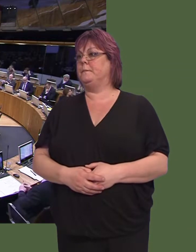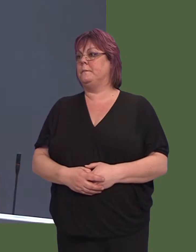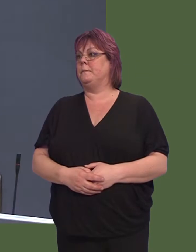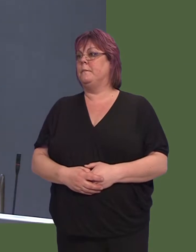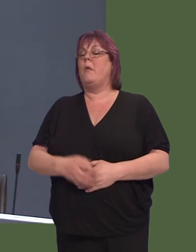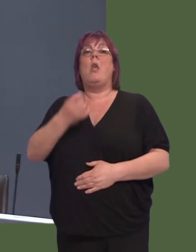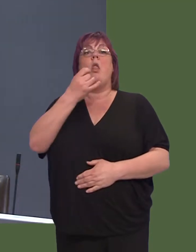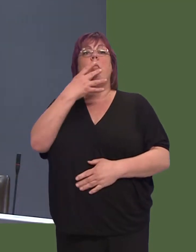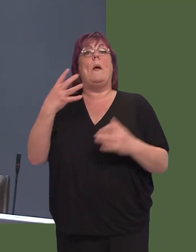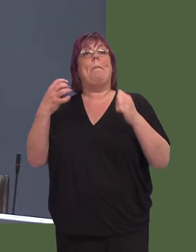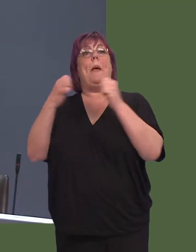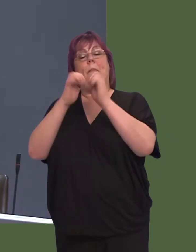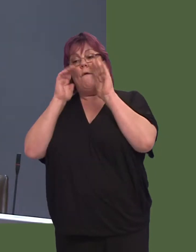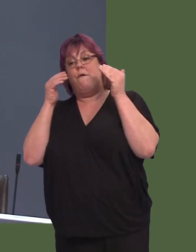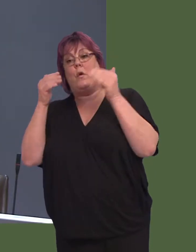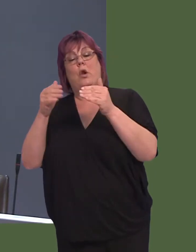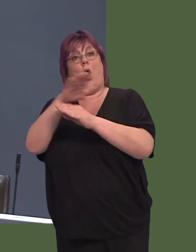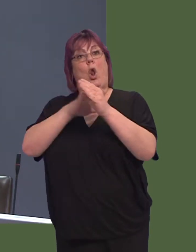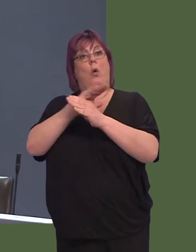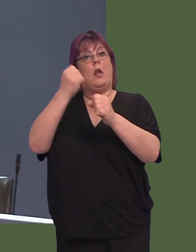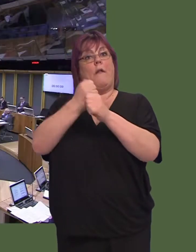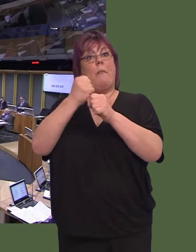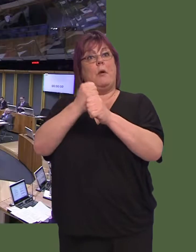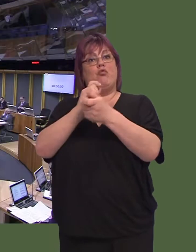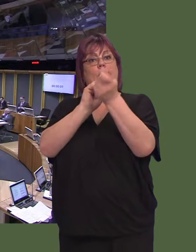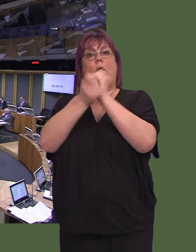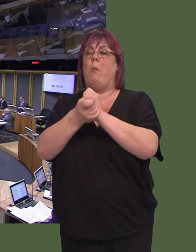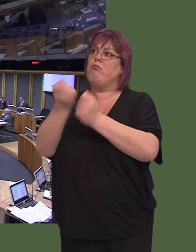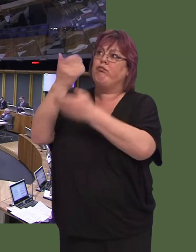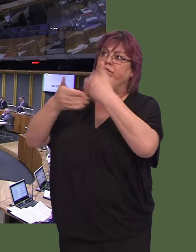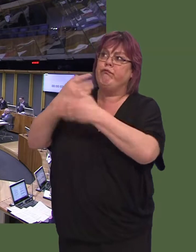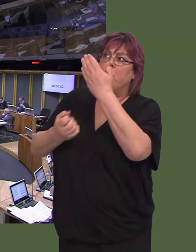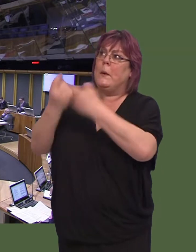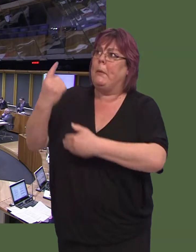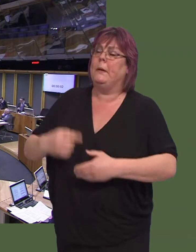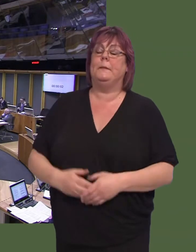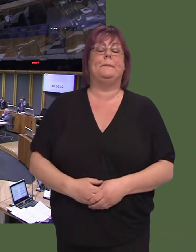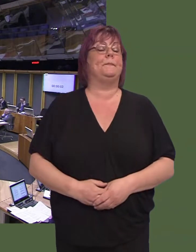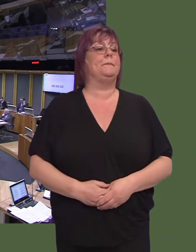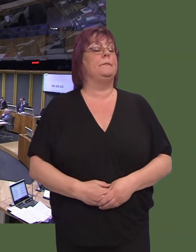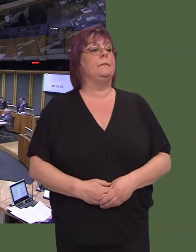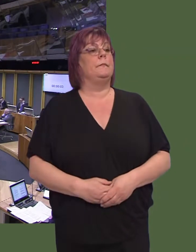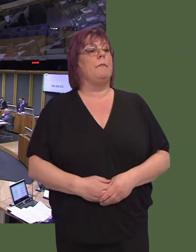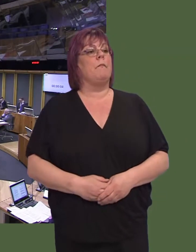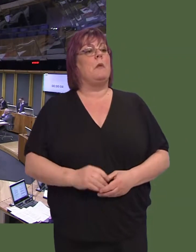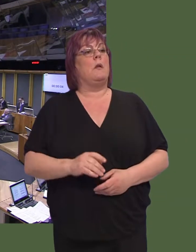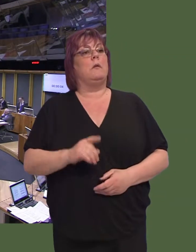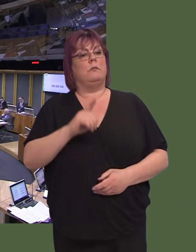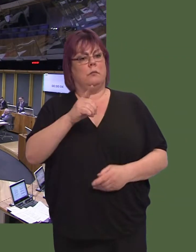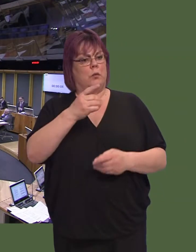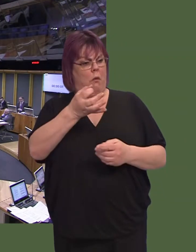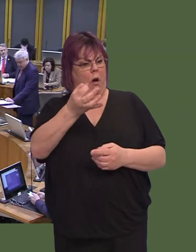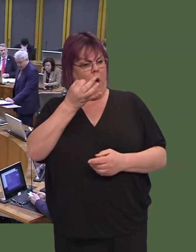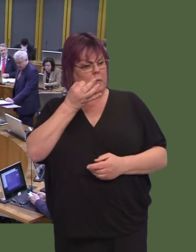Minister make a statement on the White Paper on local government reform? Well, as I said when